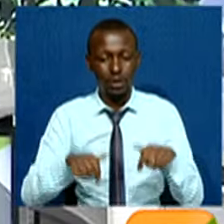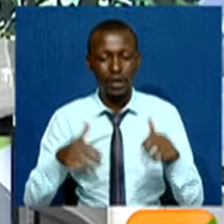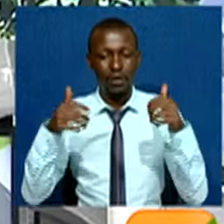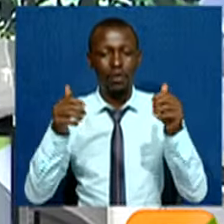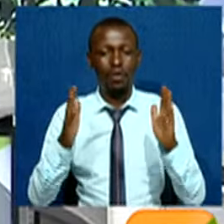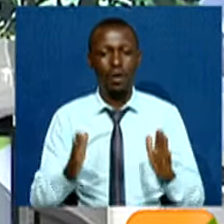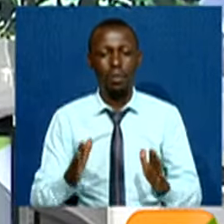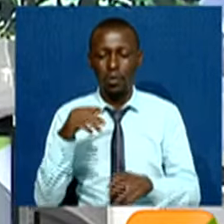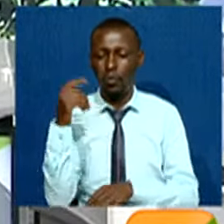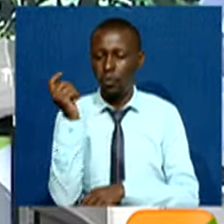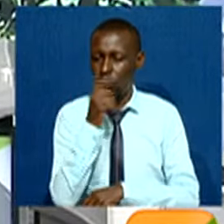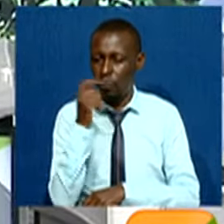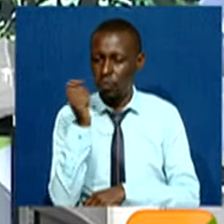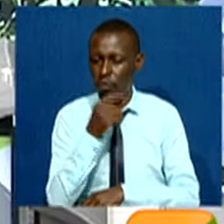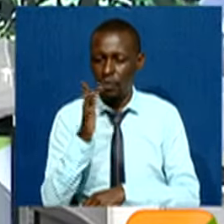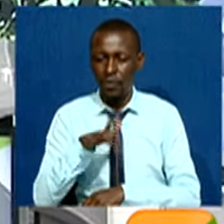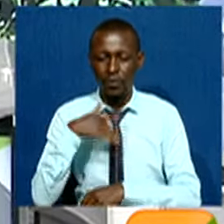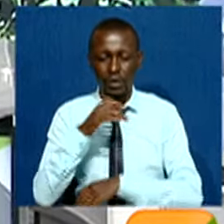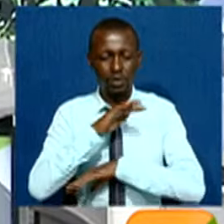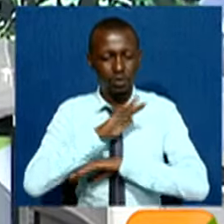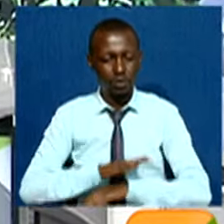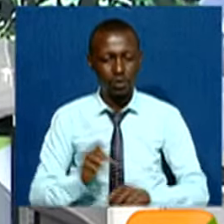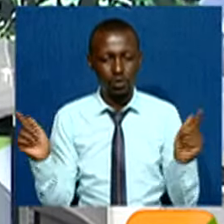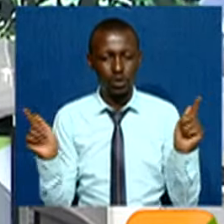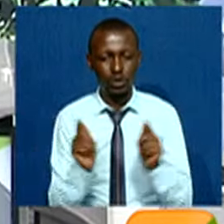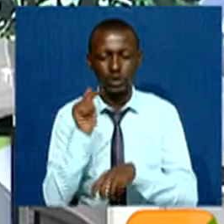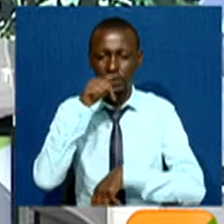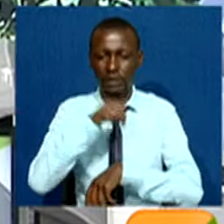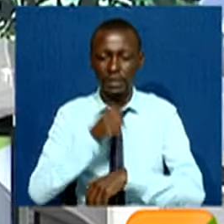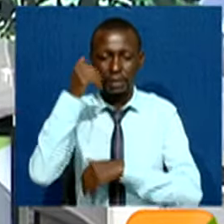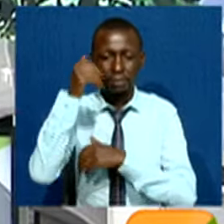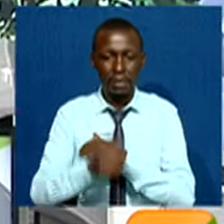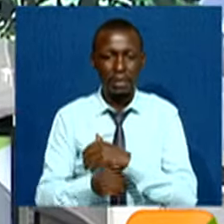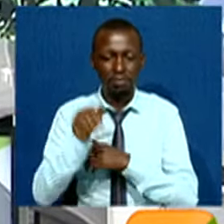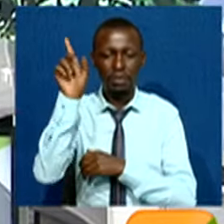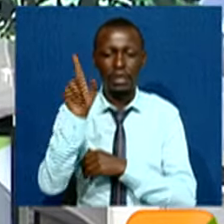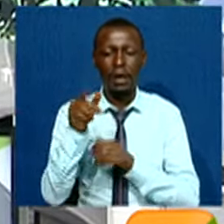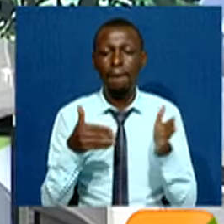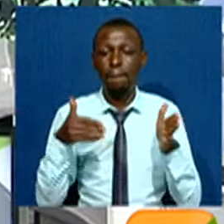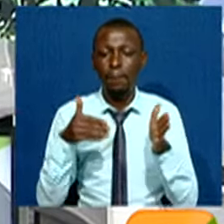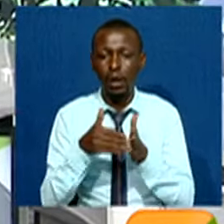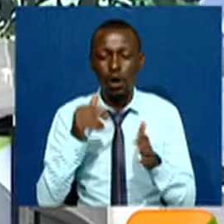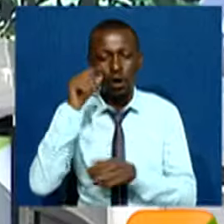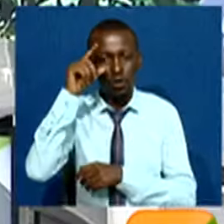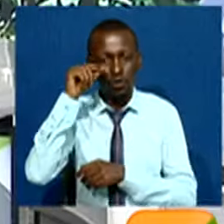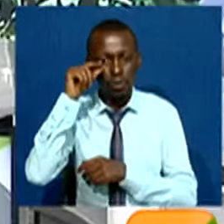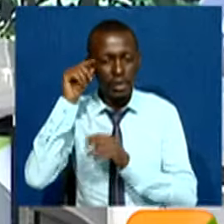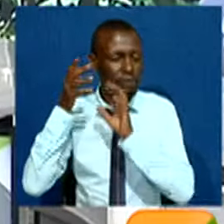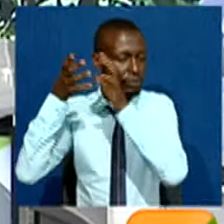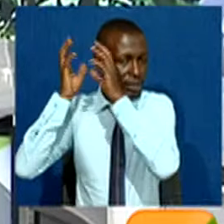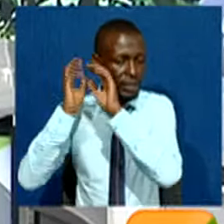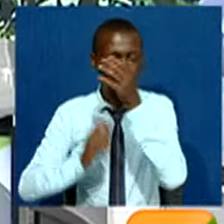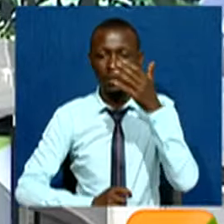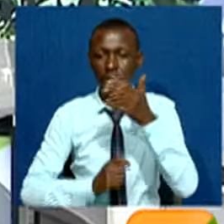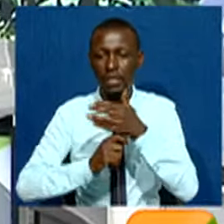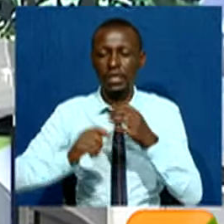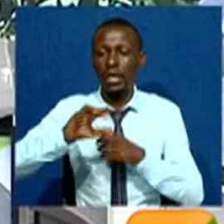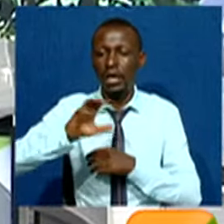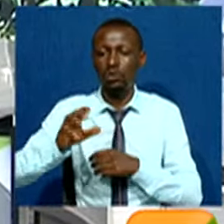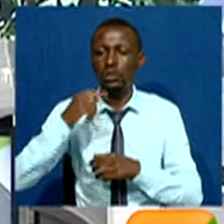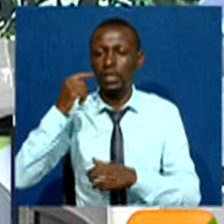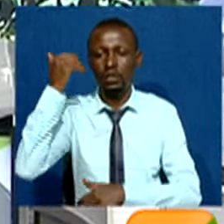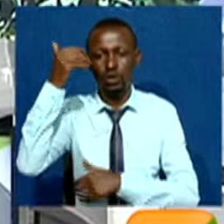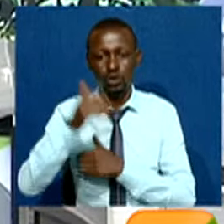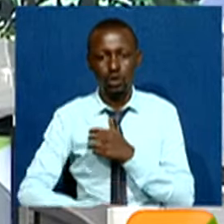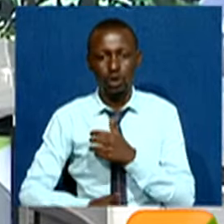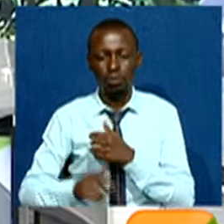Obama's temporary reprieve by suspending the ban in Mombasa, Kilifi and Taita Taveta counties. President